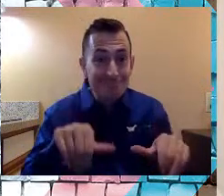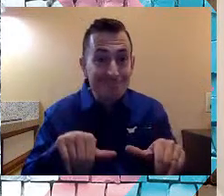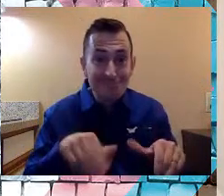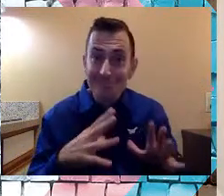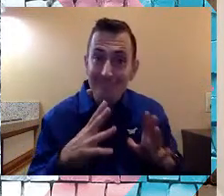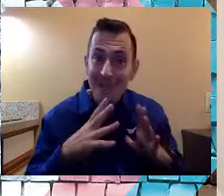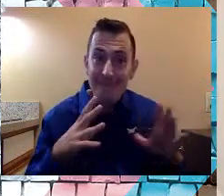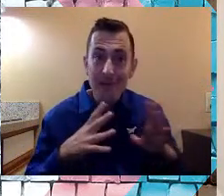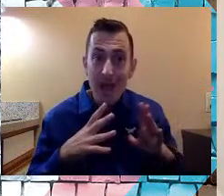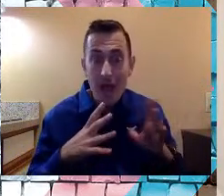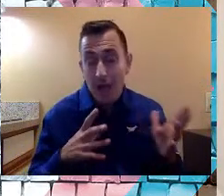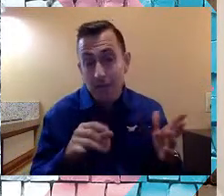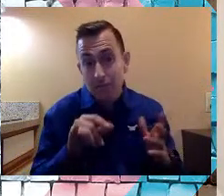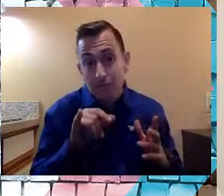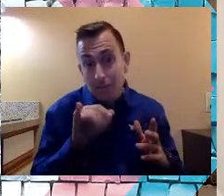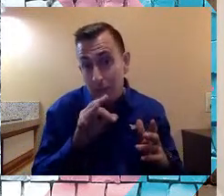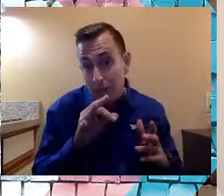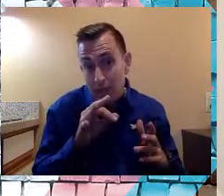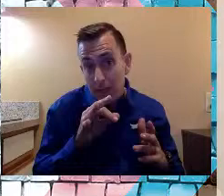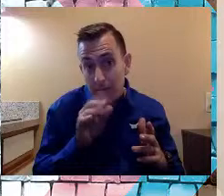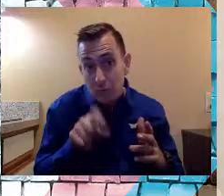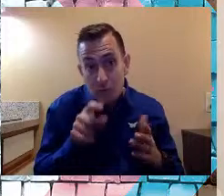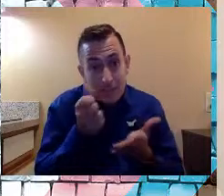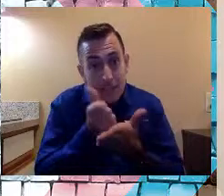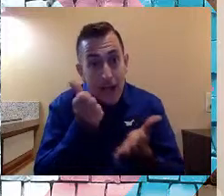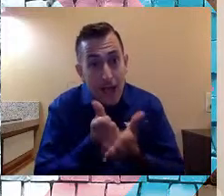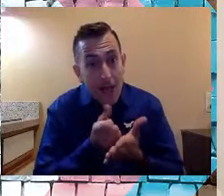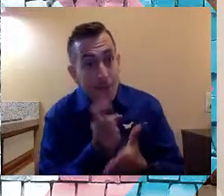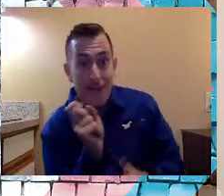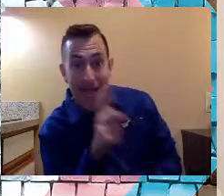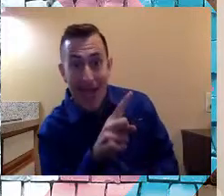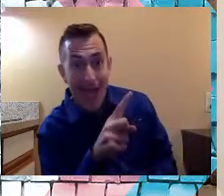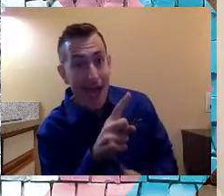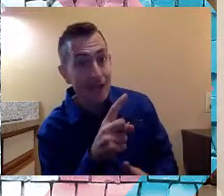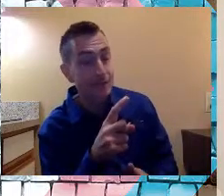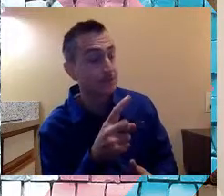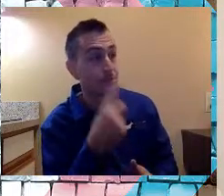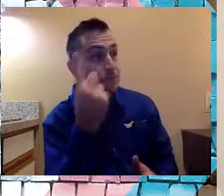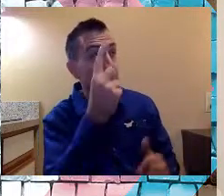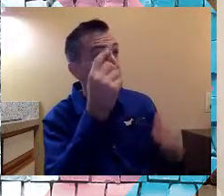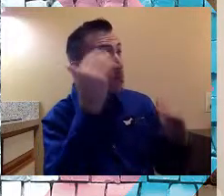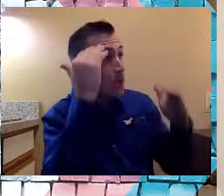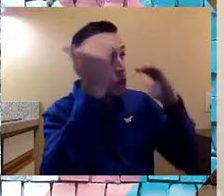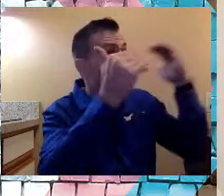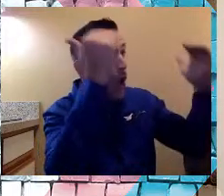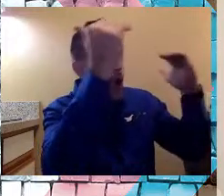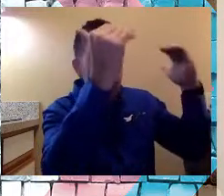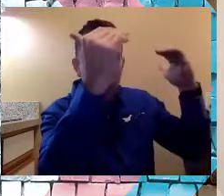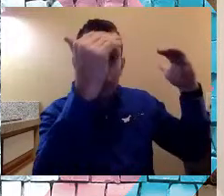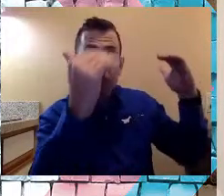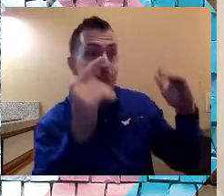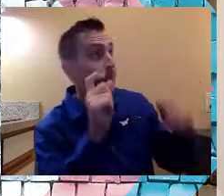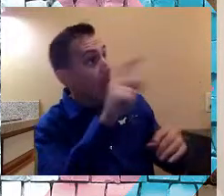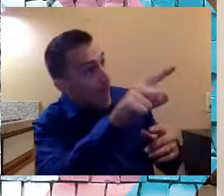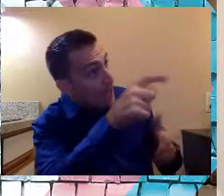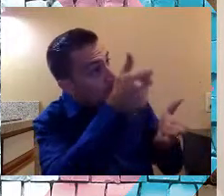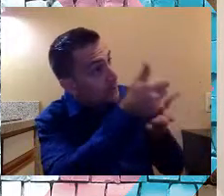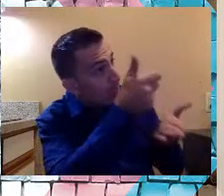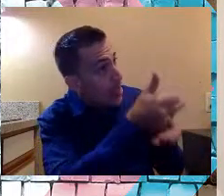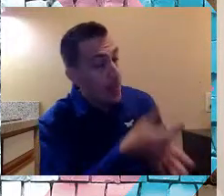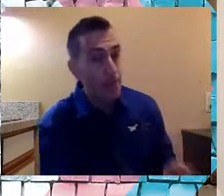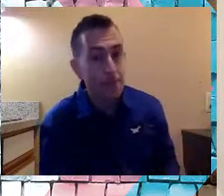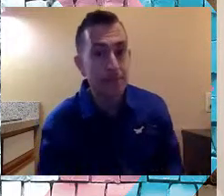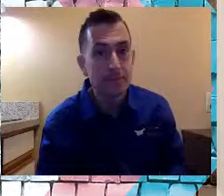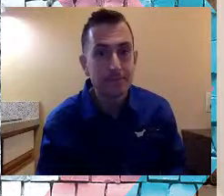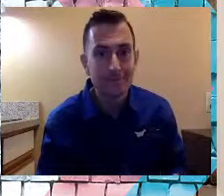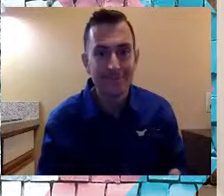you can ask someone to help you, a grown-up to help you. And then there is my razzle dazzle recycled